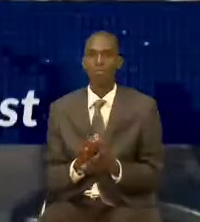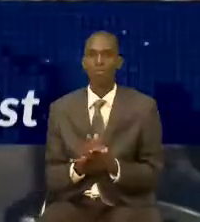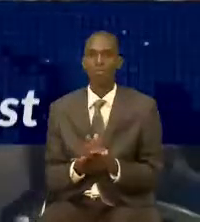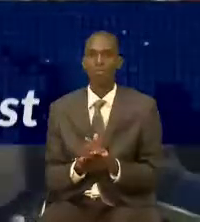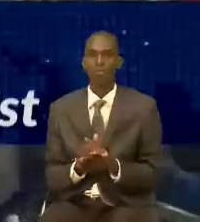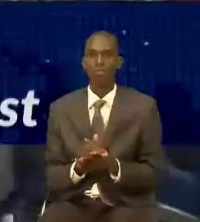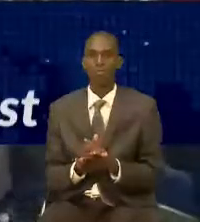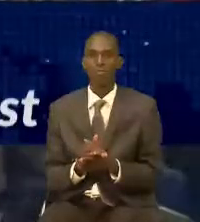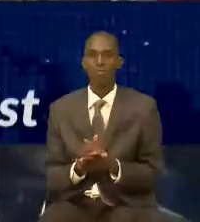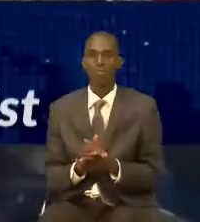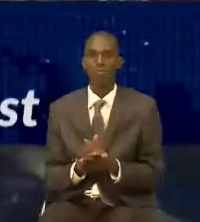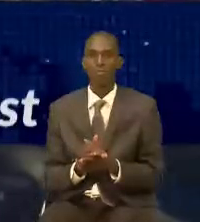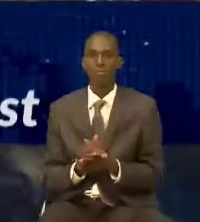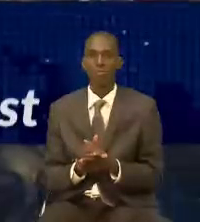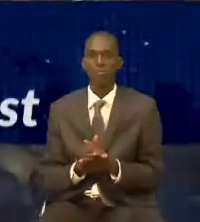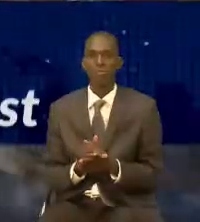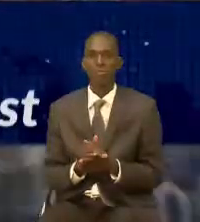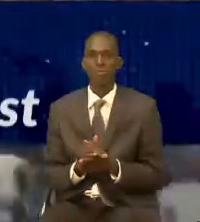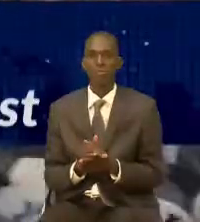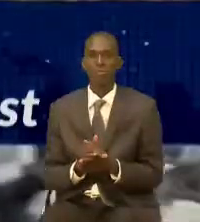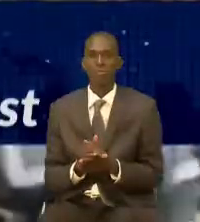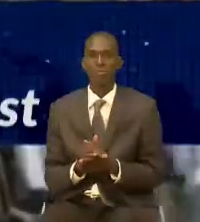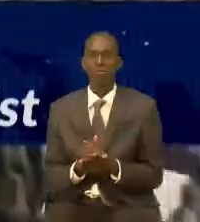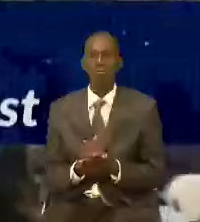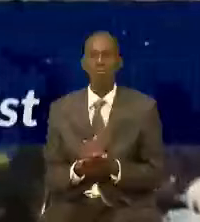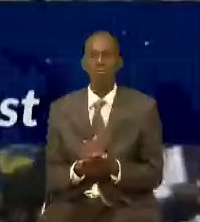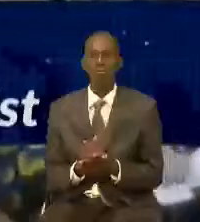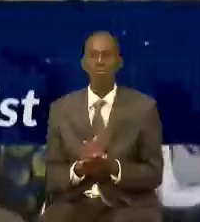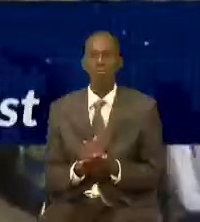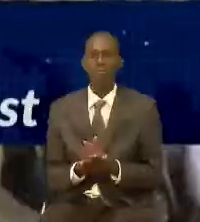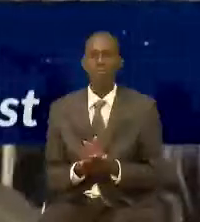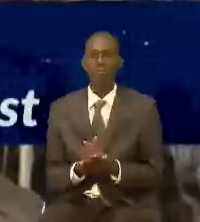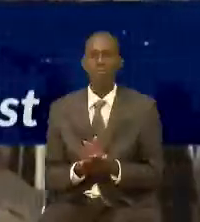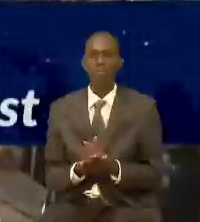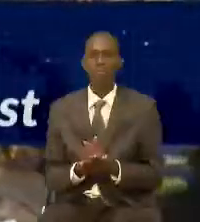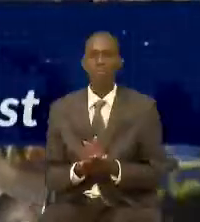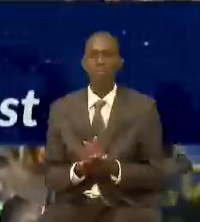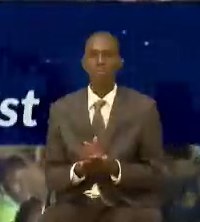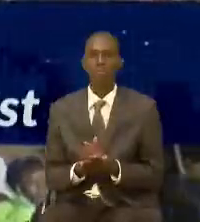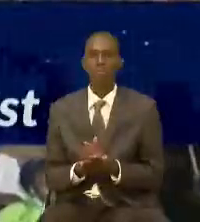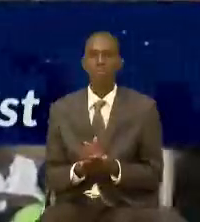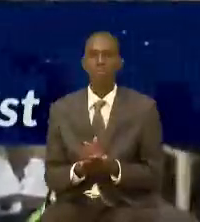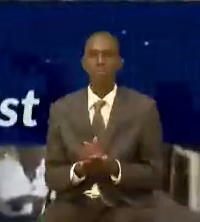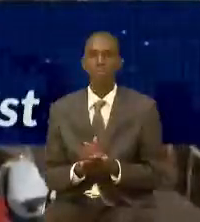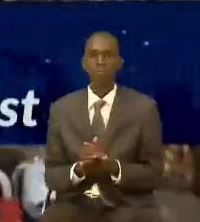please move to other sectors where we still have counselees